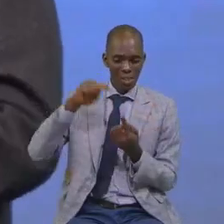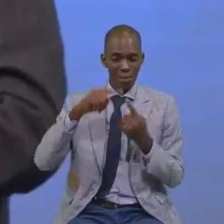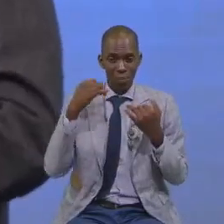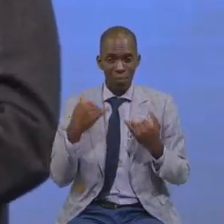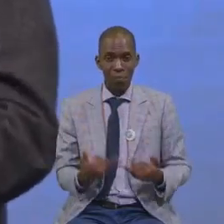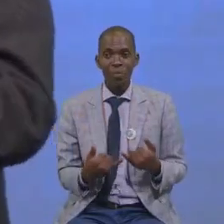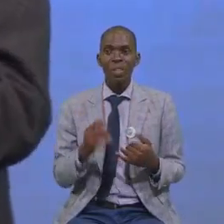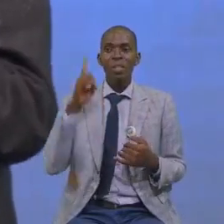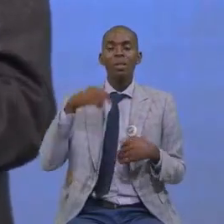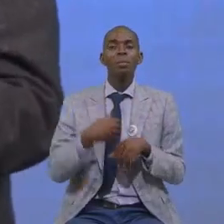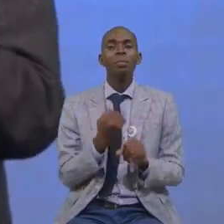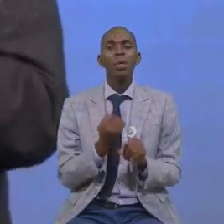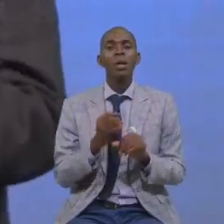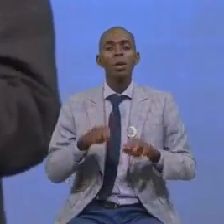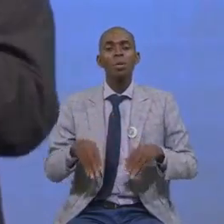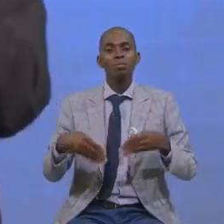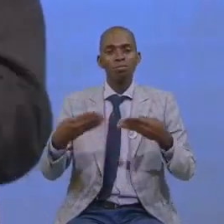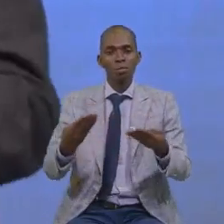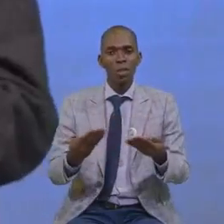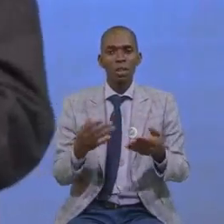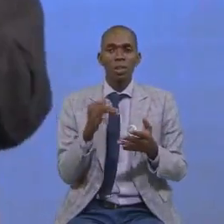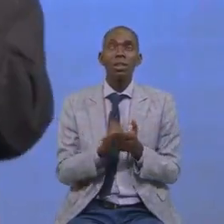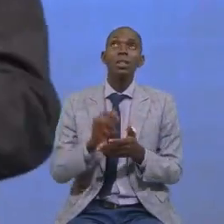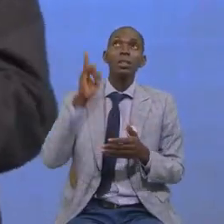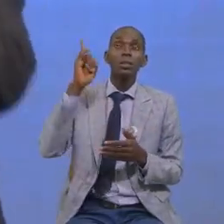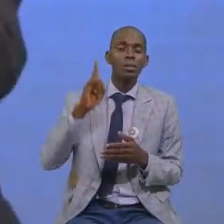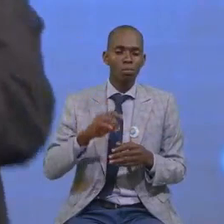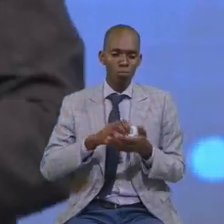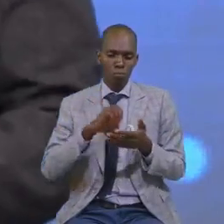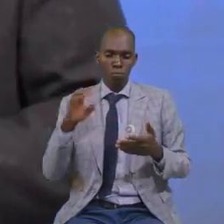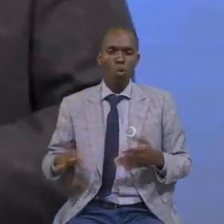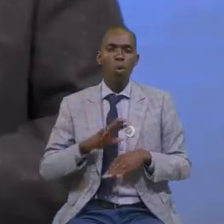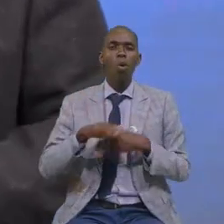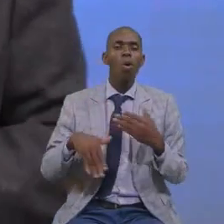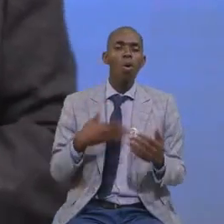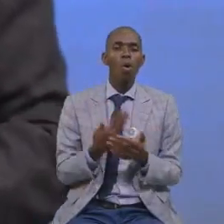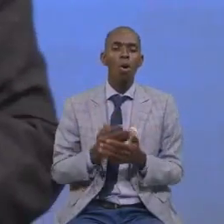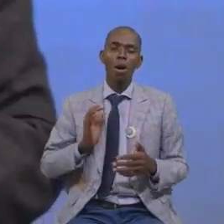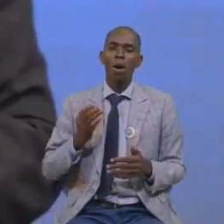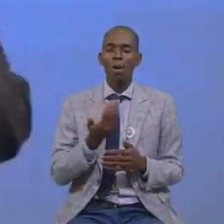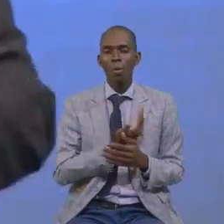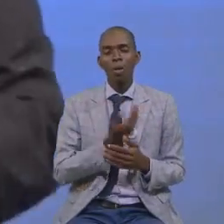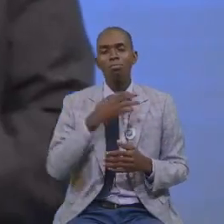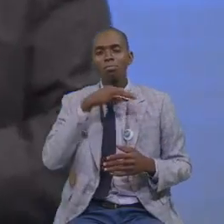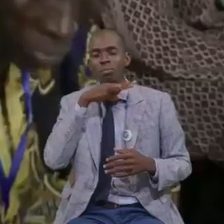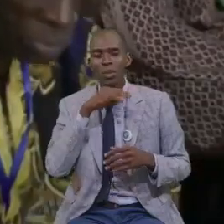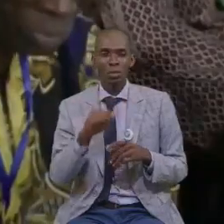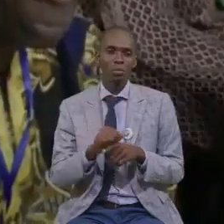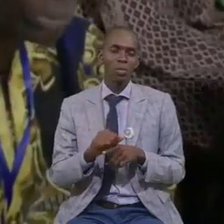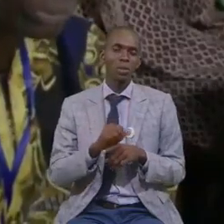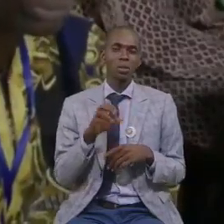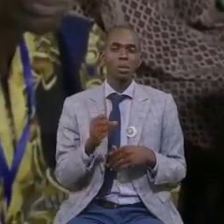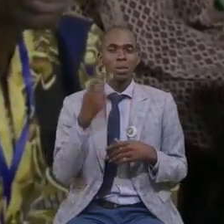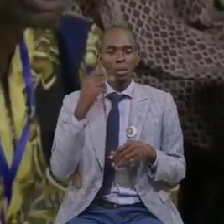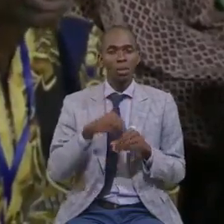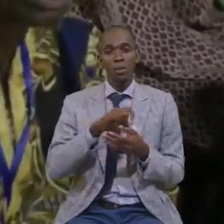makes provision that he blots out all our iniquities. Look at verse 10.